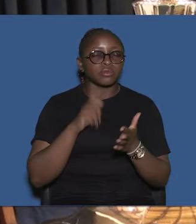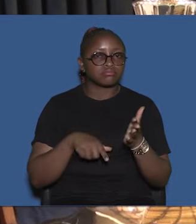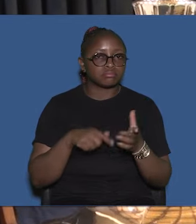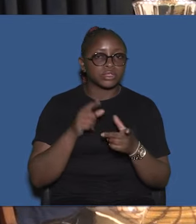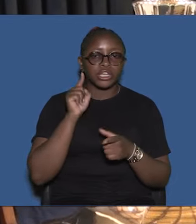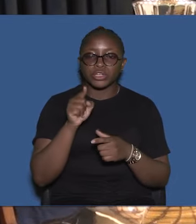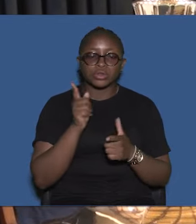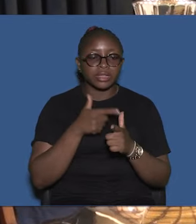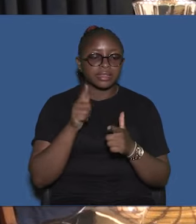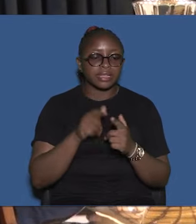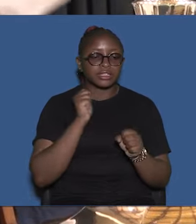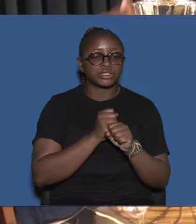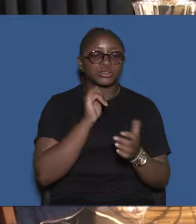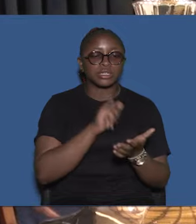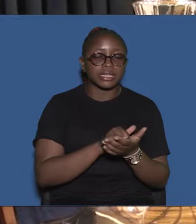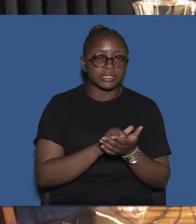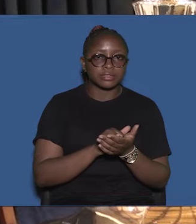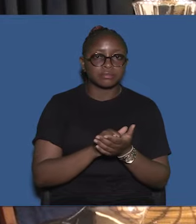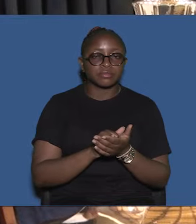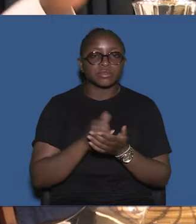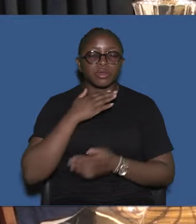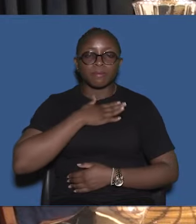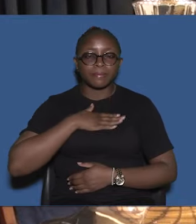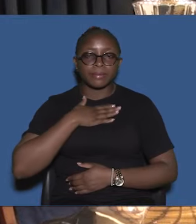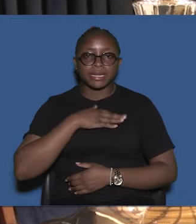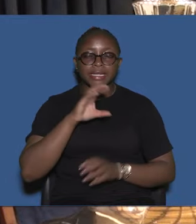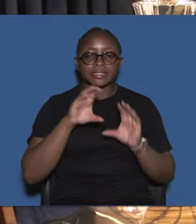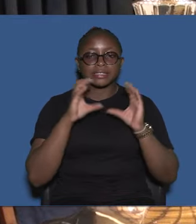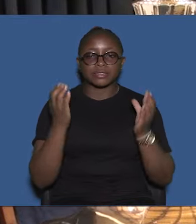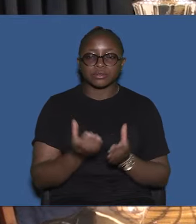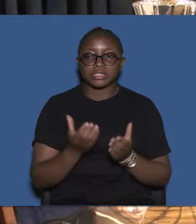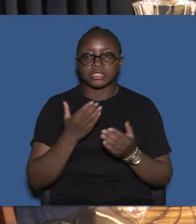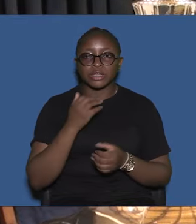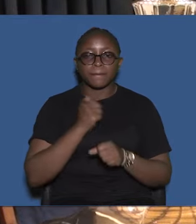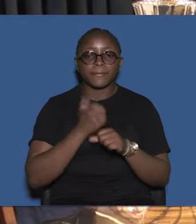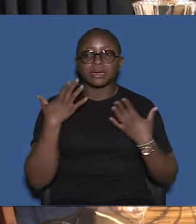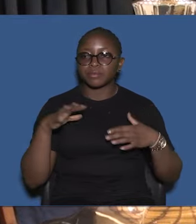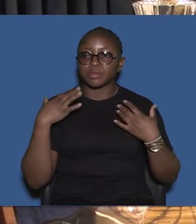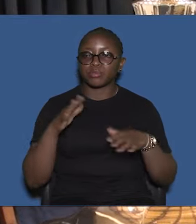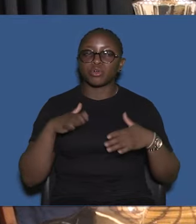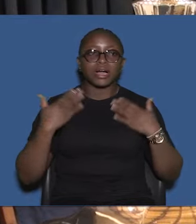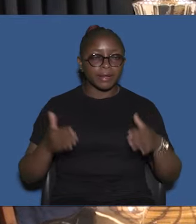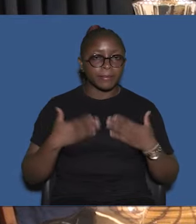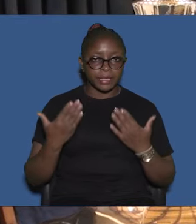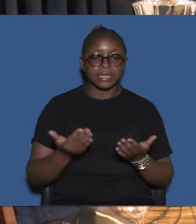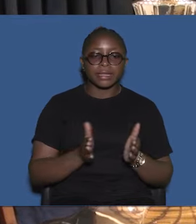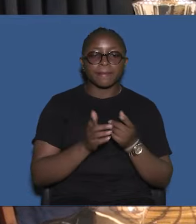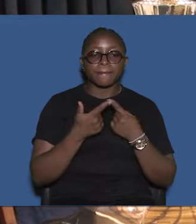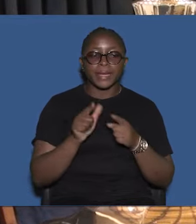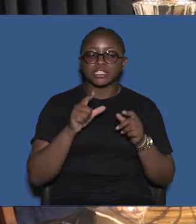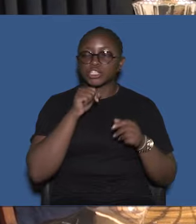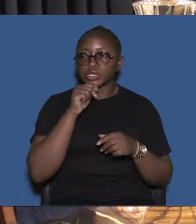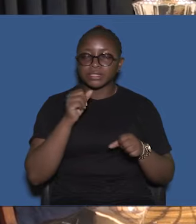you then do that to please the community, to please people, instead of pleasing God. So God has to